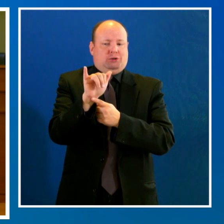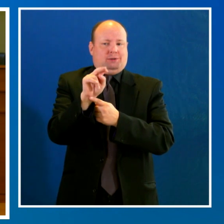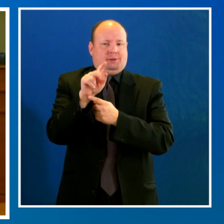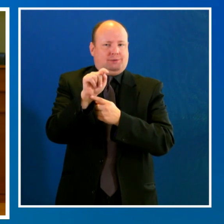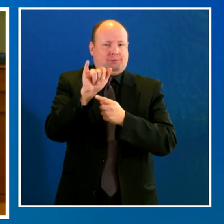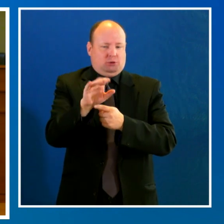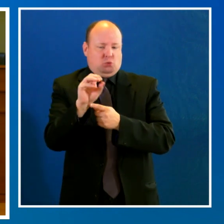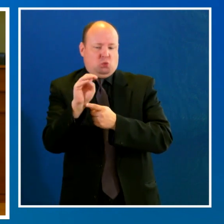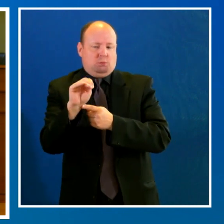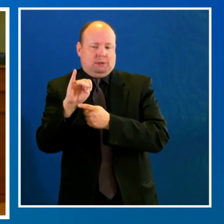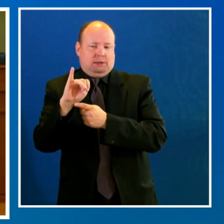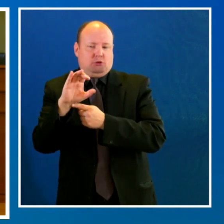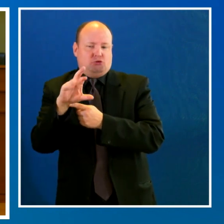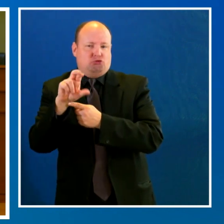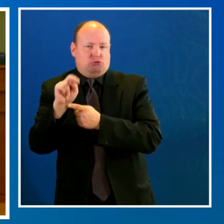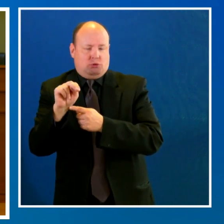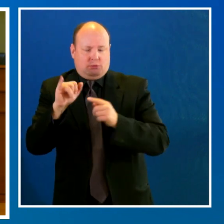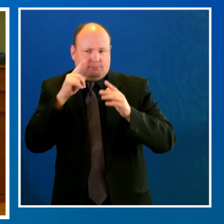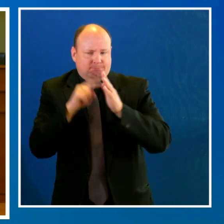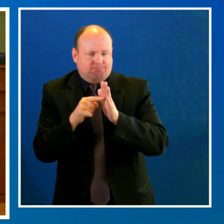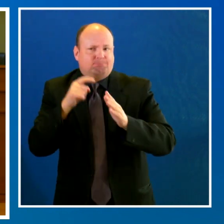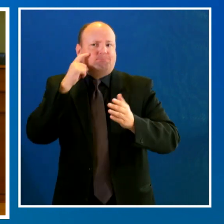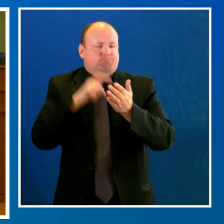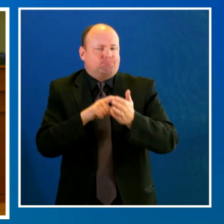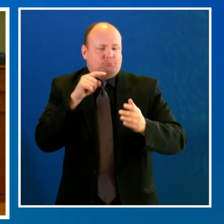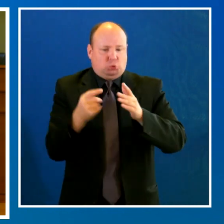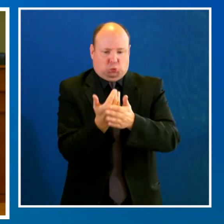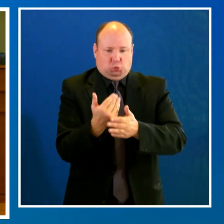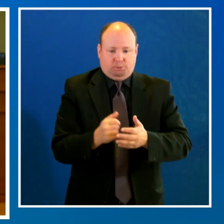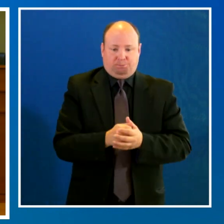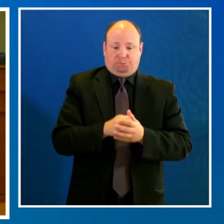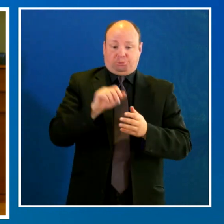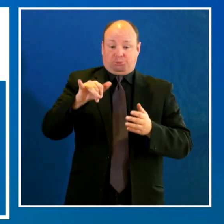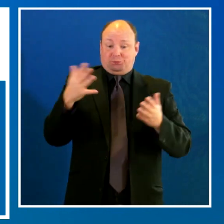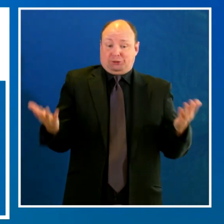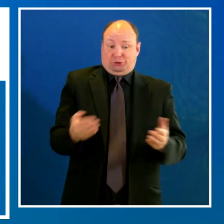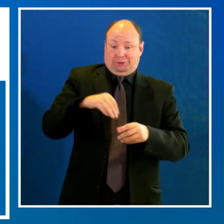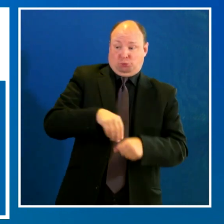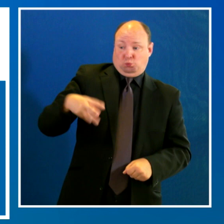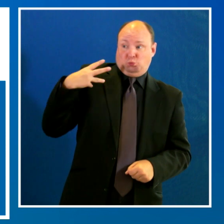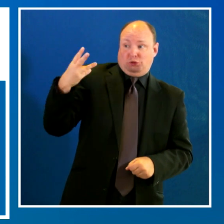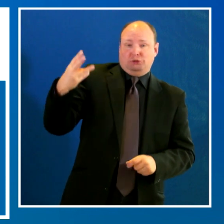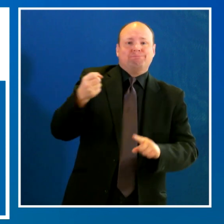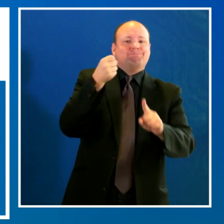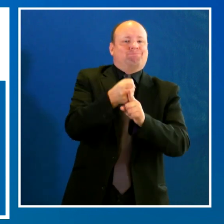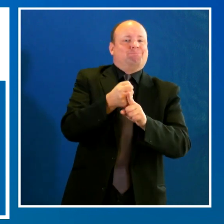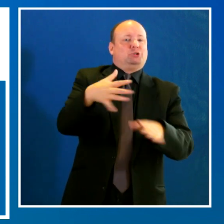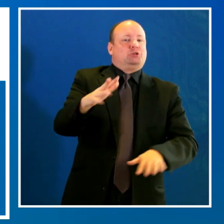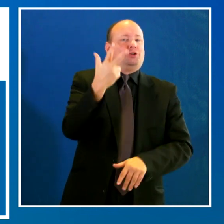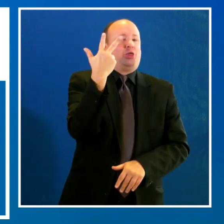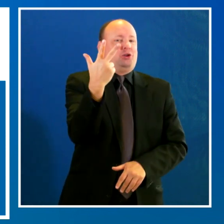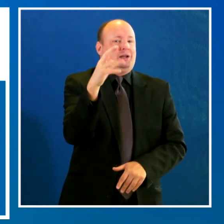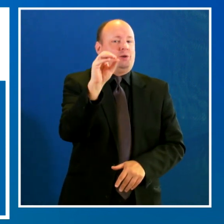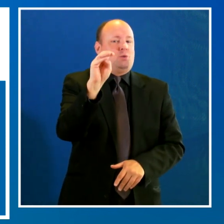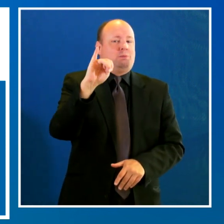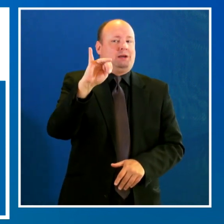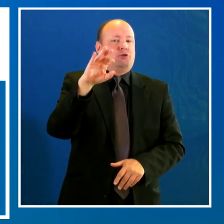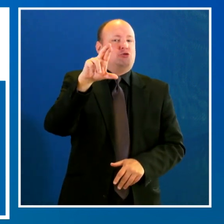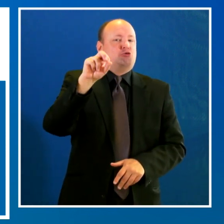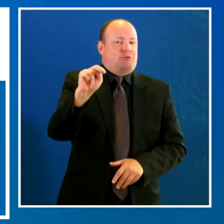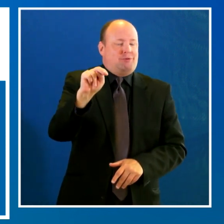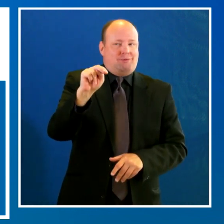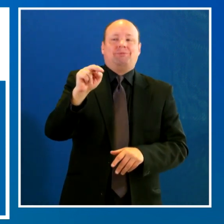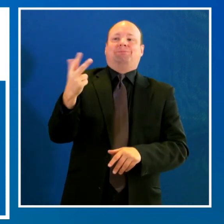been identified in multiple U.S. states. Here in Washington, the first 3